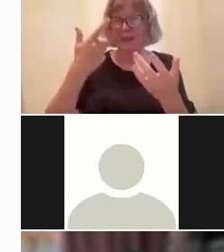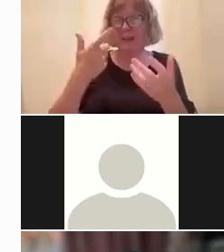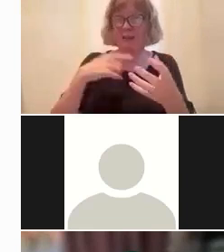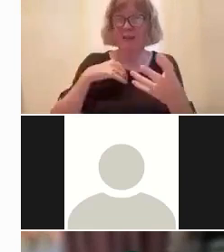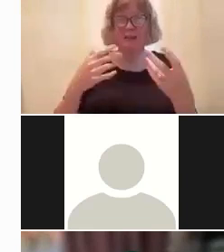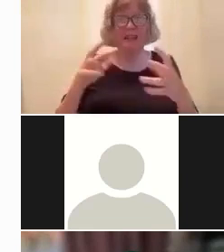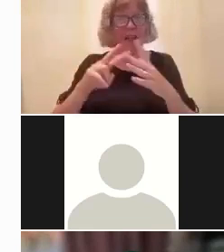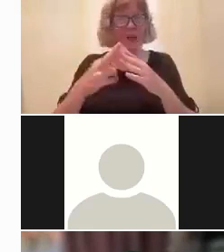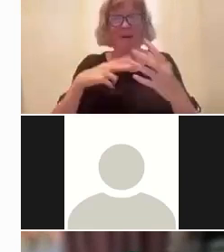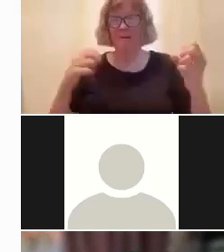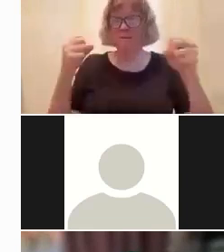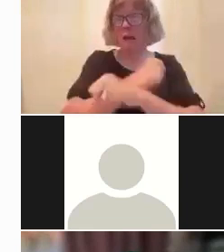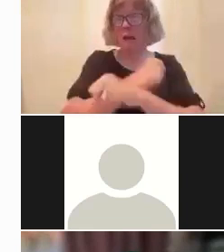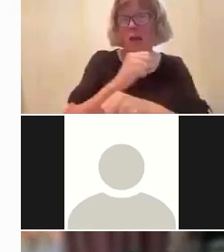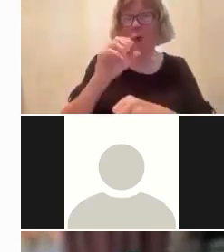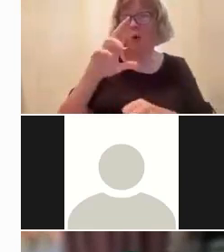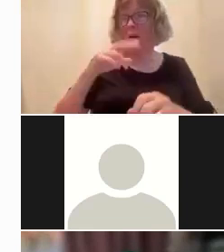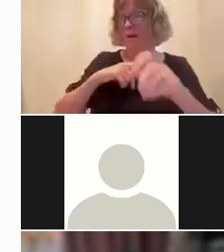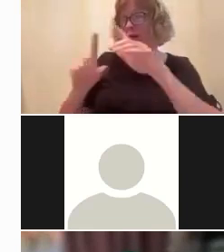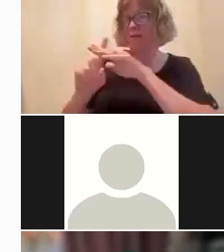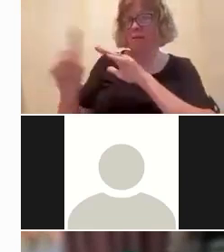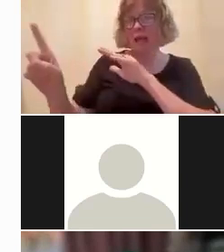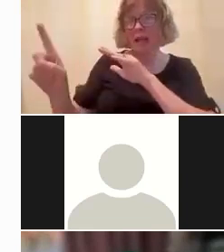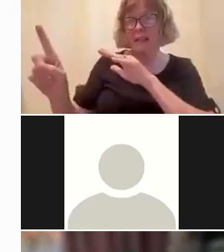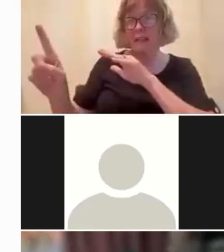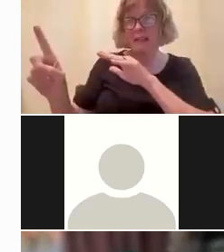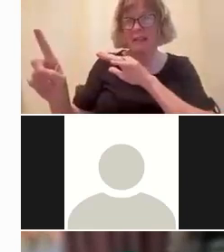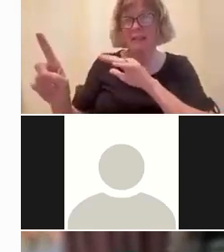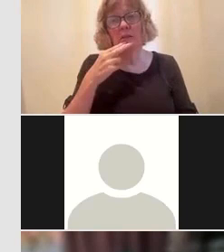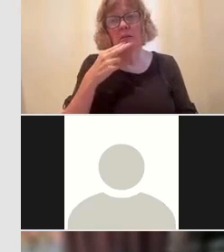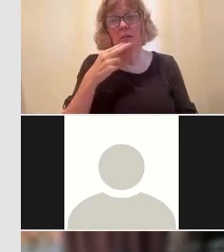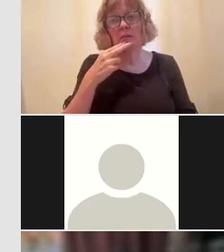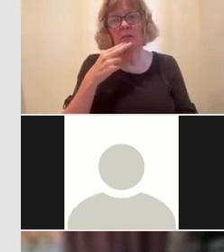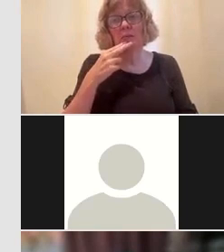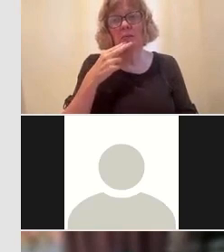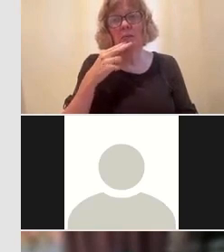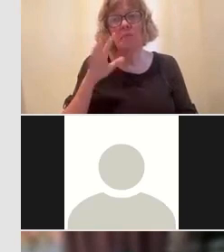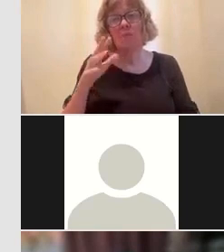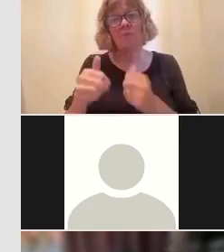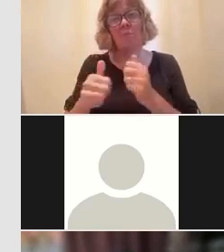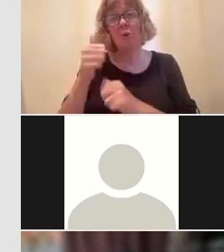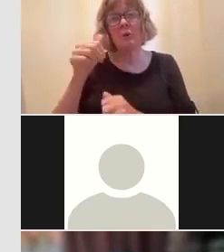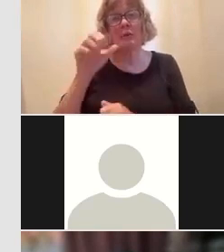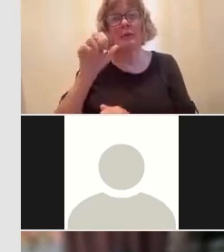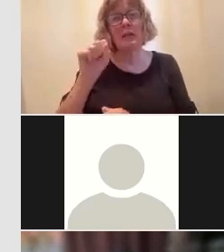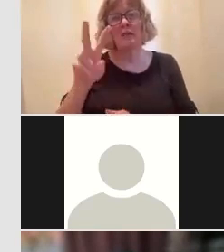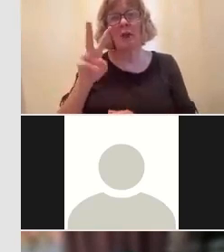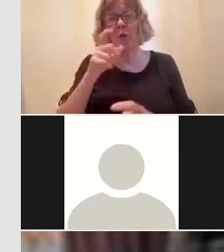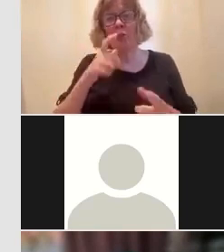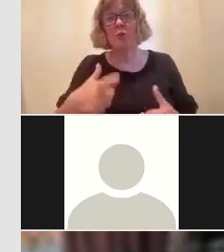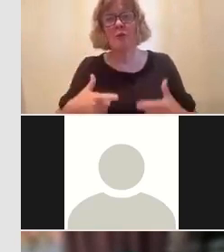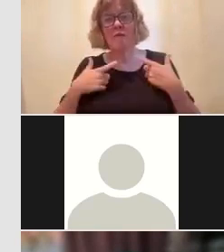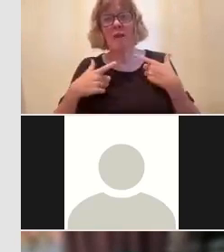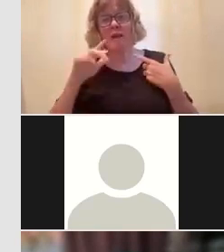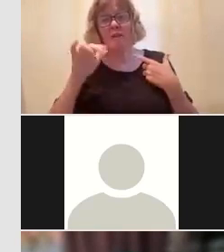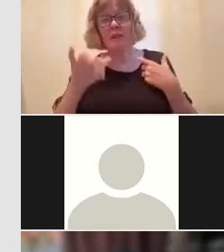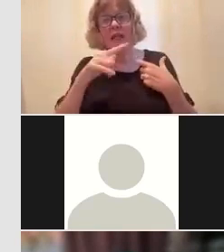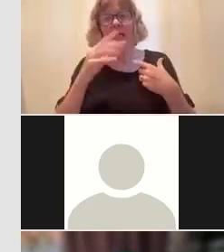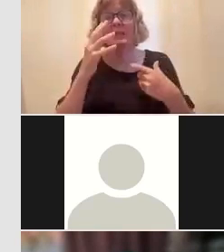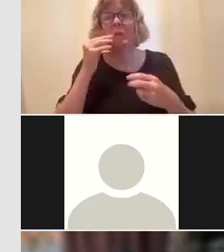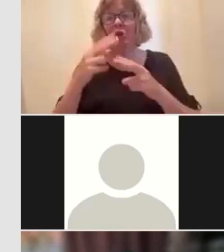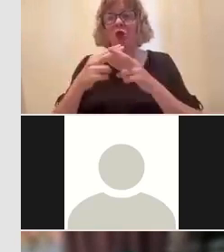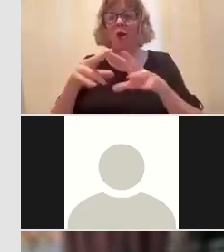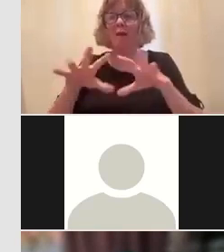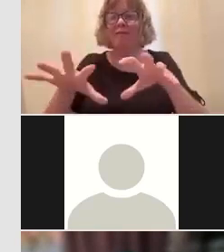so wanting to fight or wanting to run. Most sexual violence survivors experience freeze as